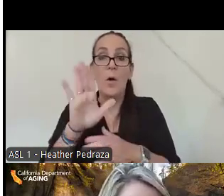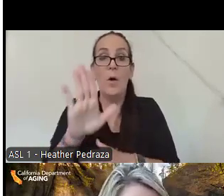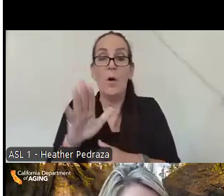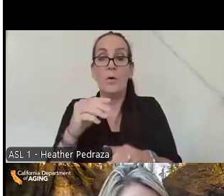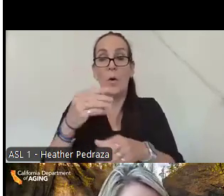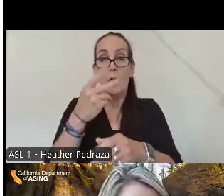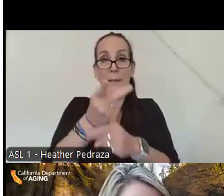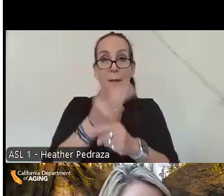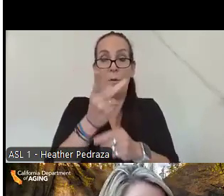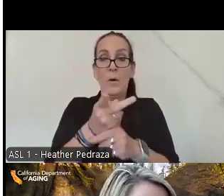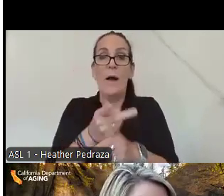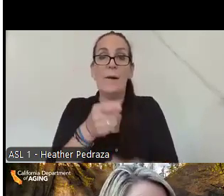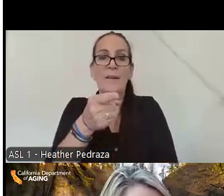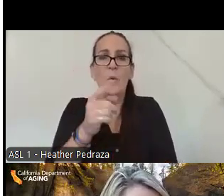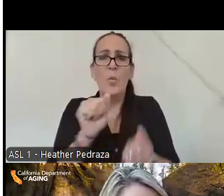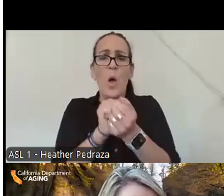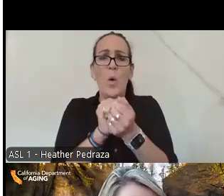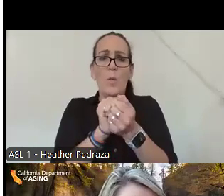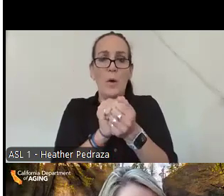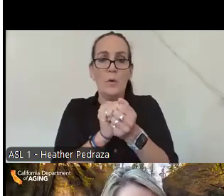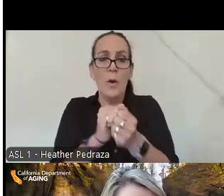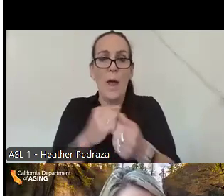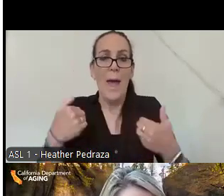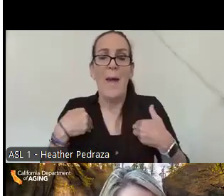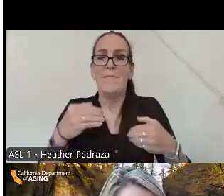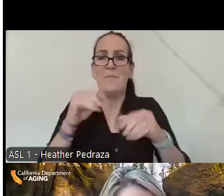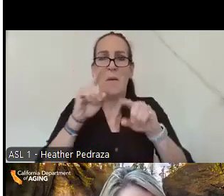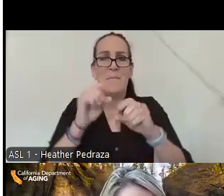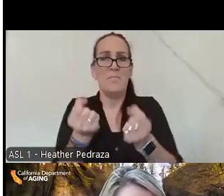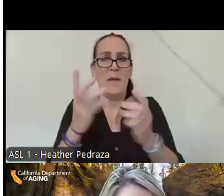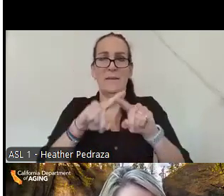multiple morbidities. Carlos